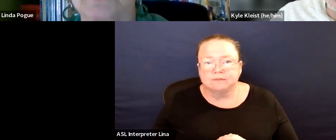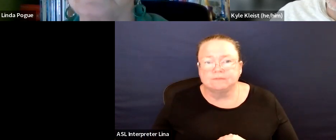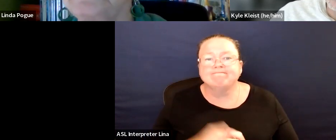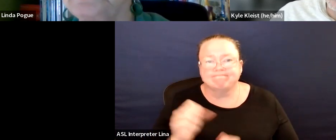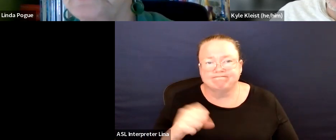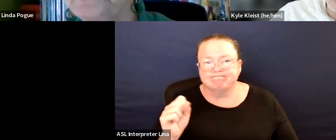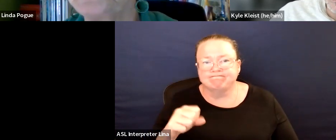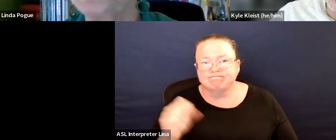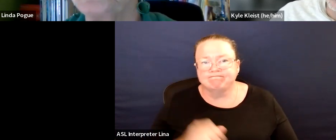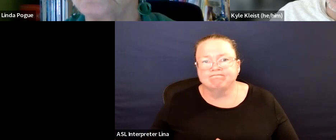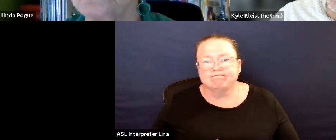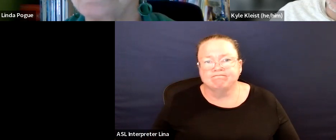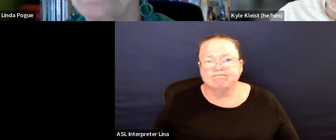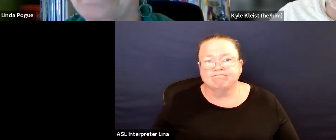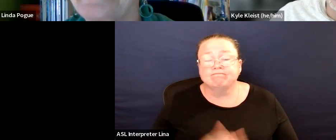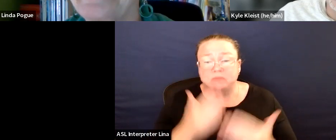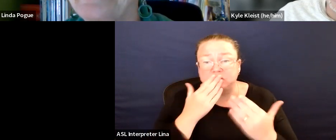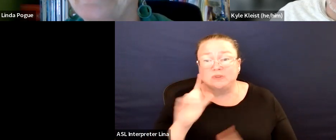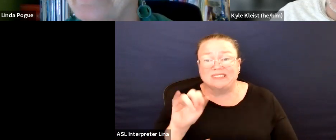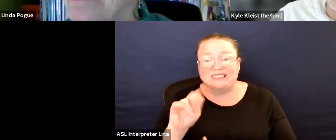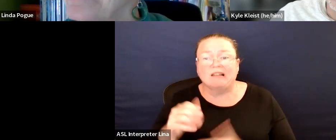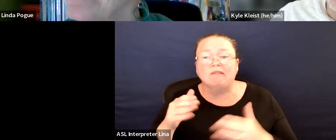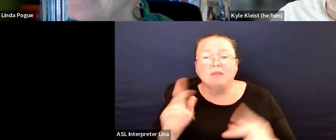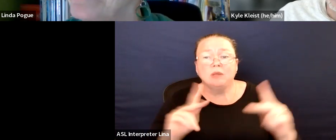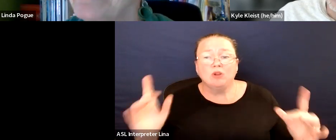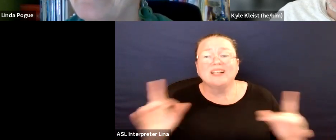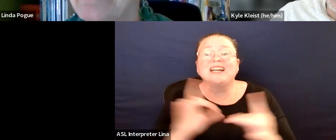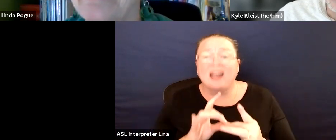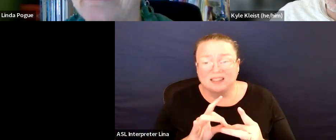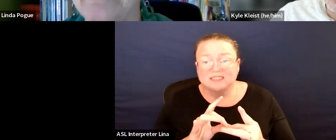Yes. Thank you, Linda. Allowing people to connect.